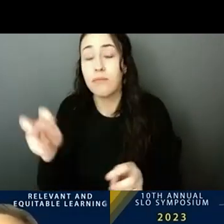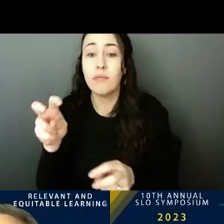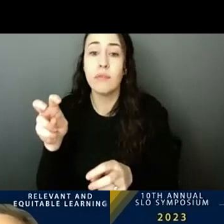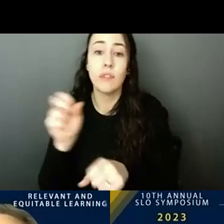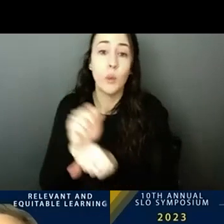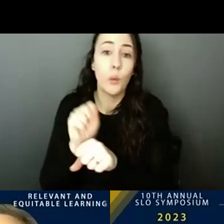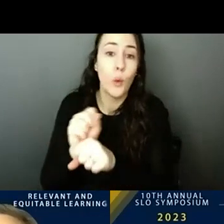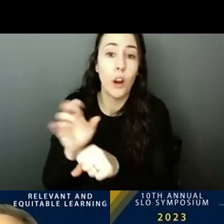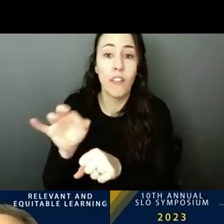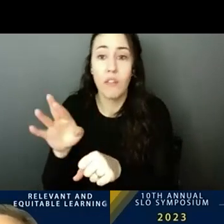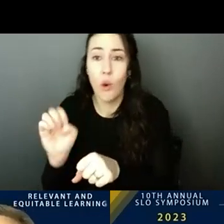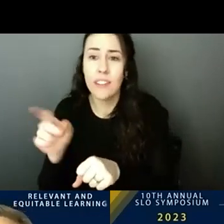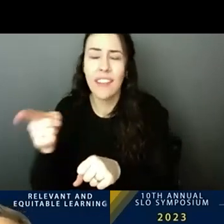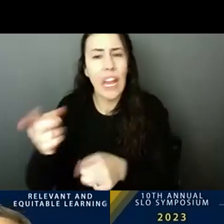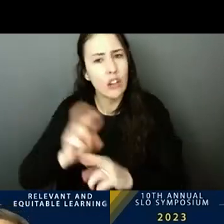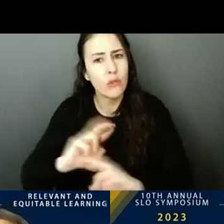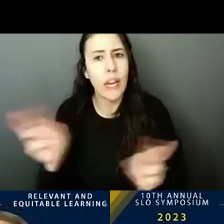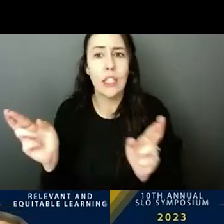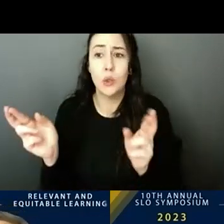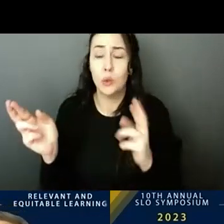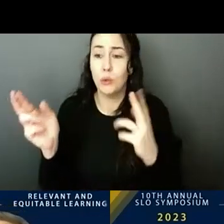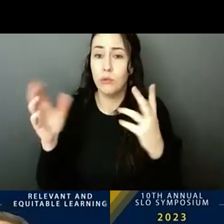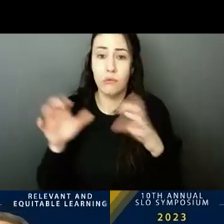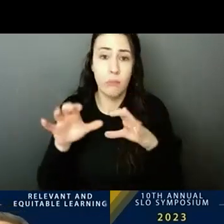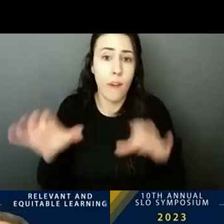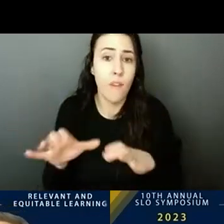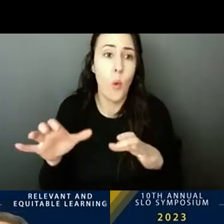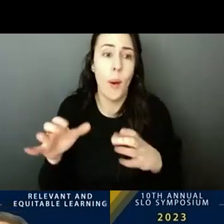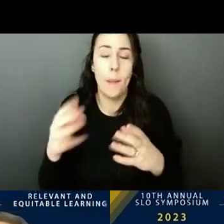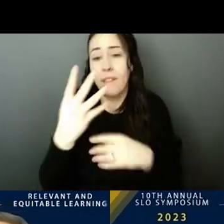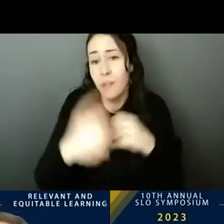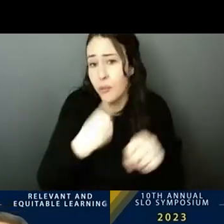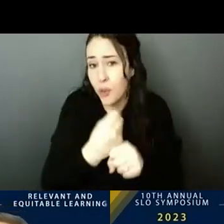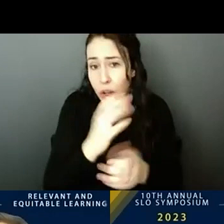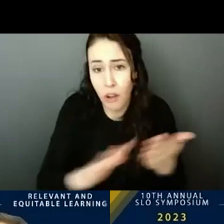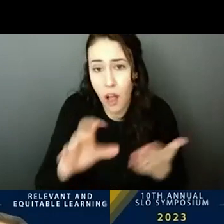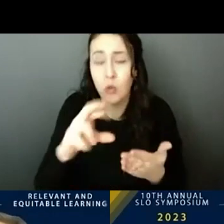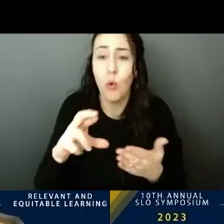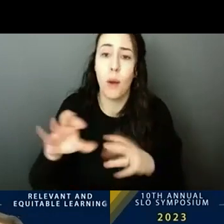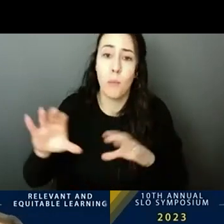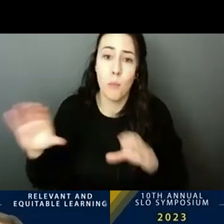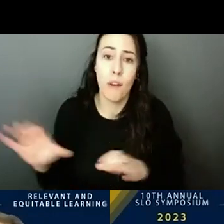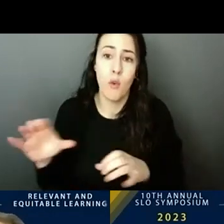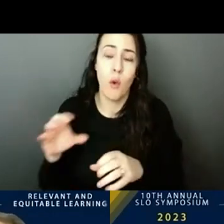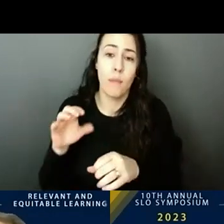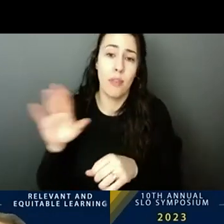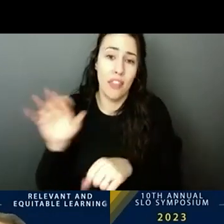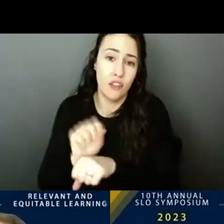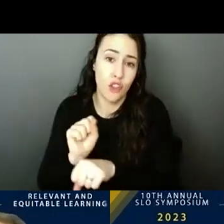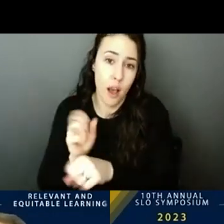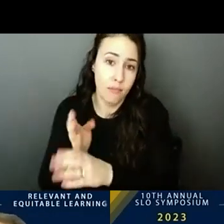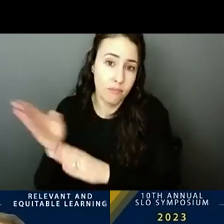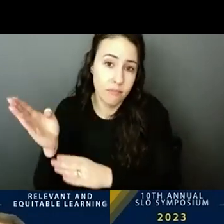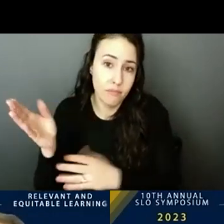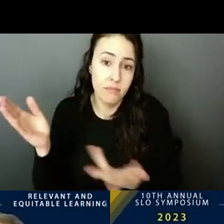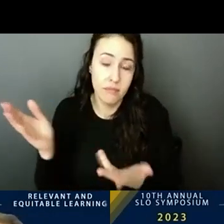perform academically at a four-year institution or perform functionally within industry and on their job. And in some ways, even